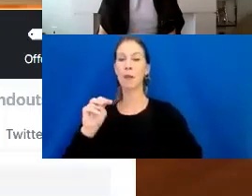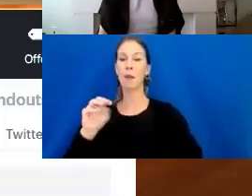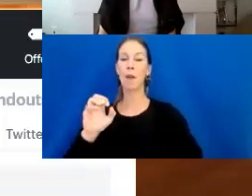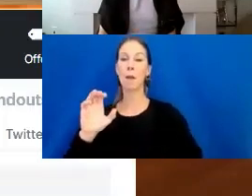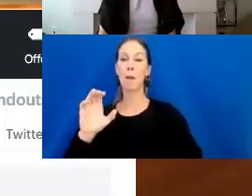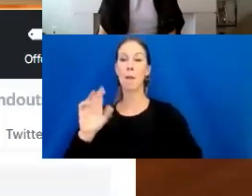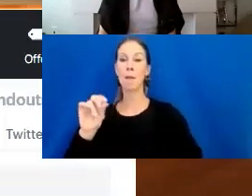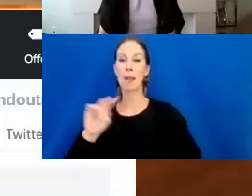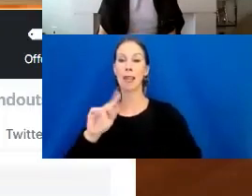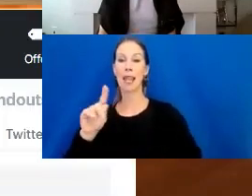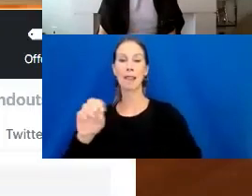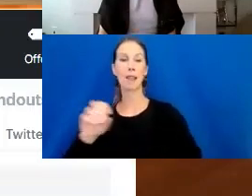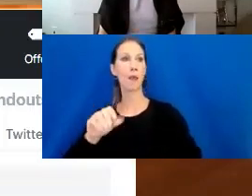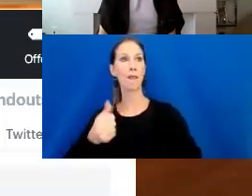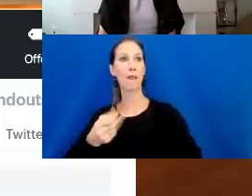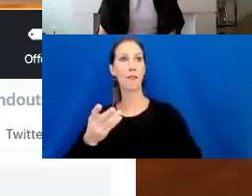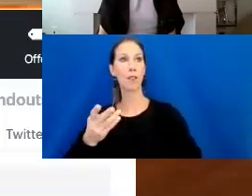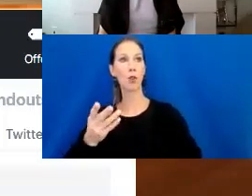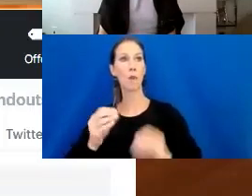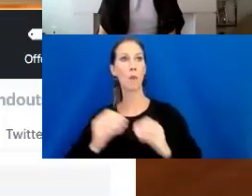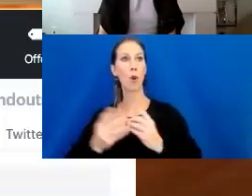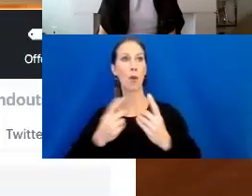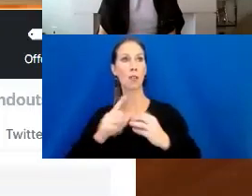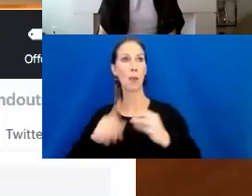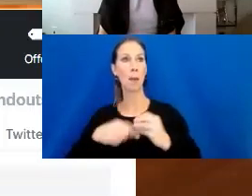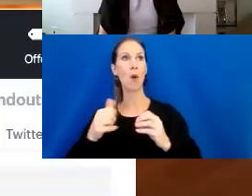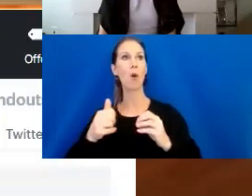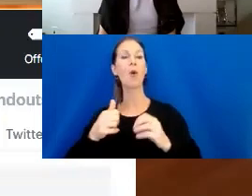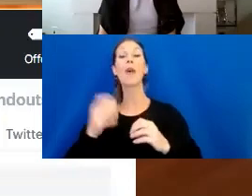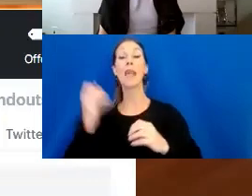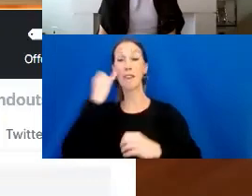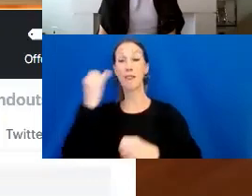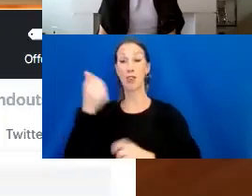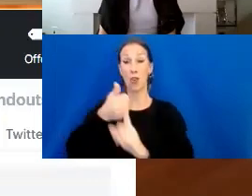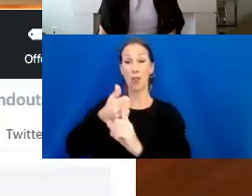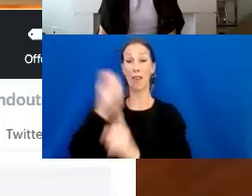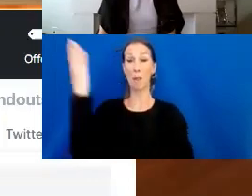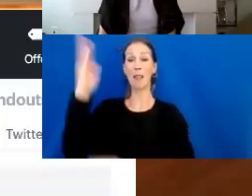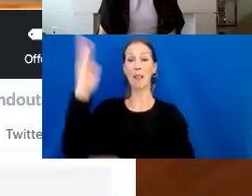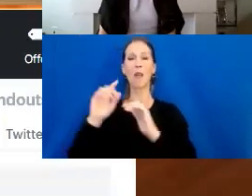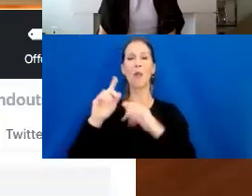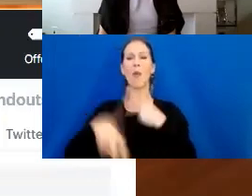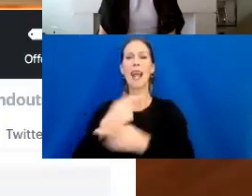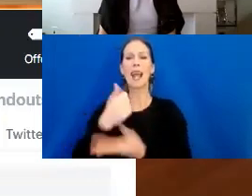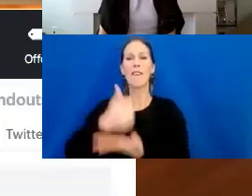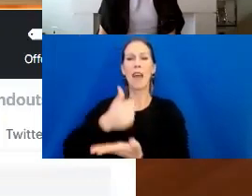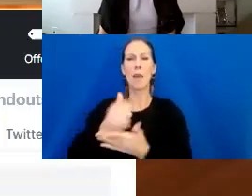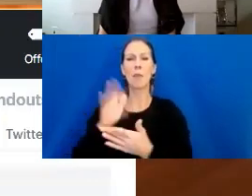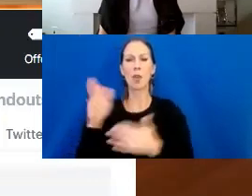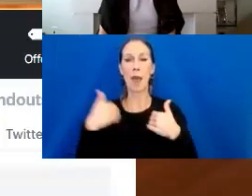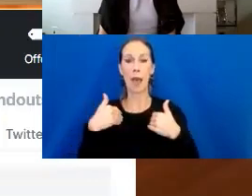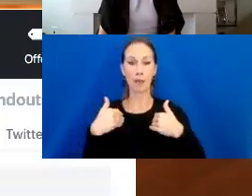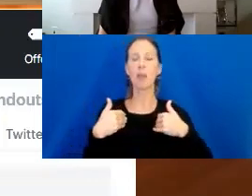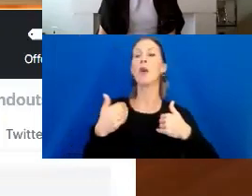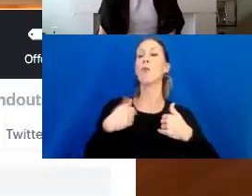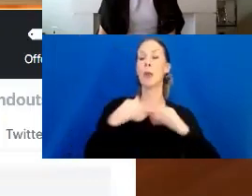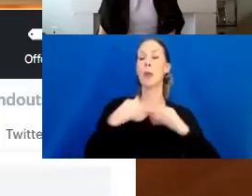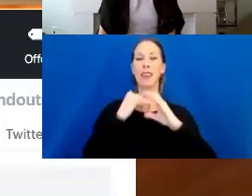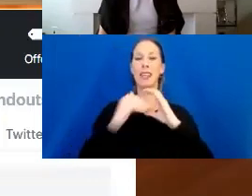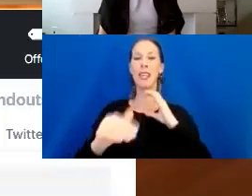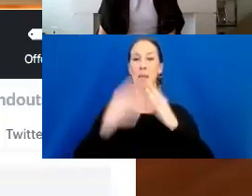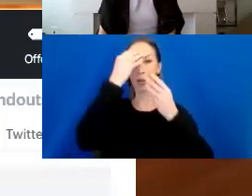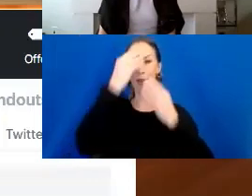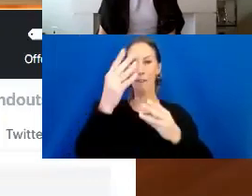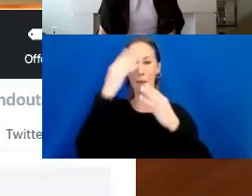what assistance the presenters will have. You will get some written information that gives you some screenshots and step-by-step for